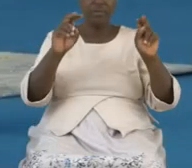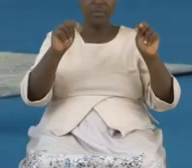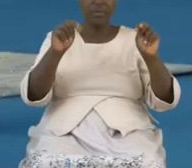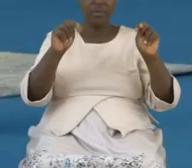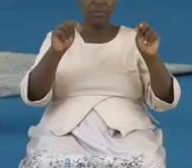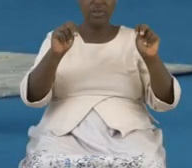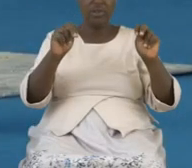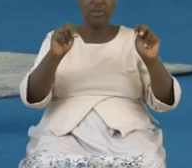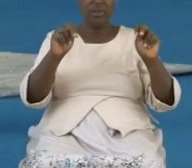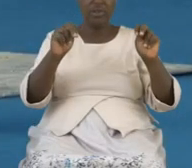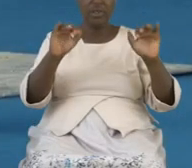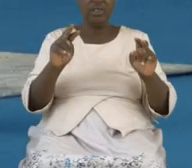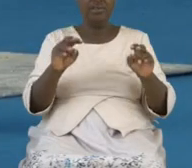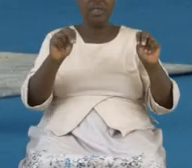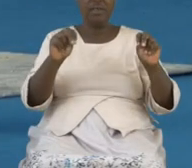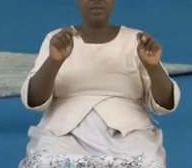murders,